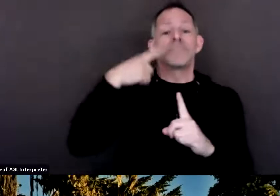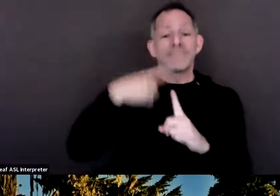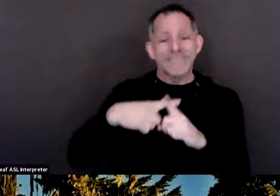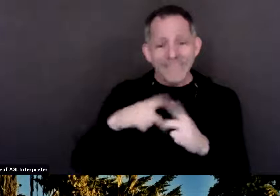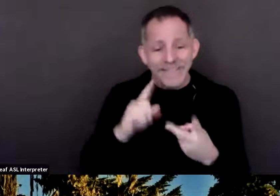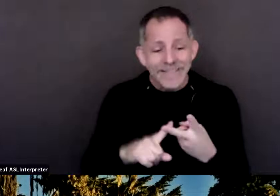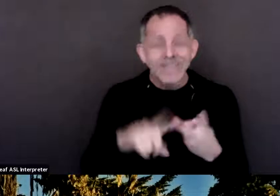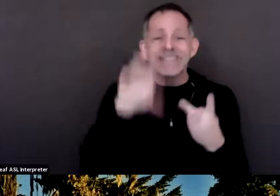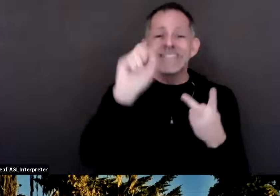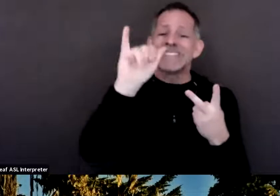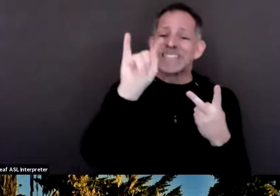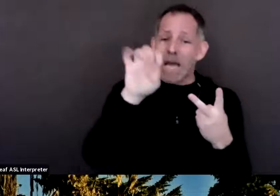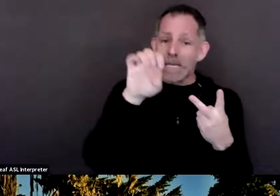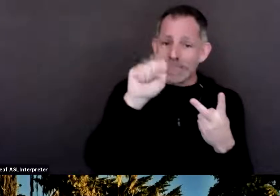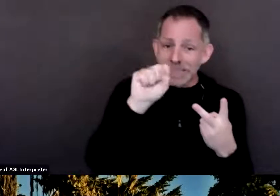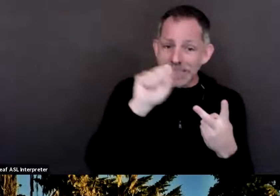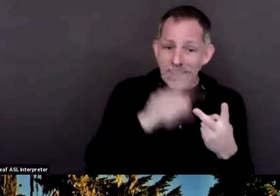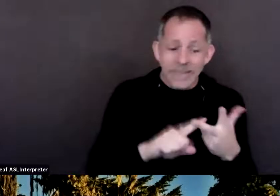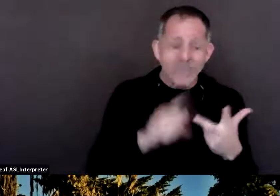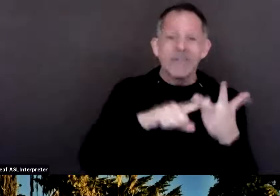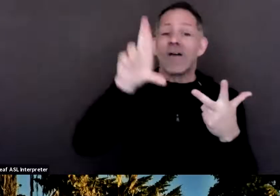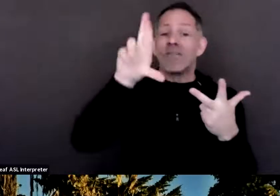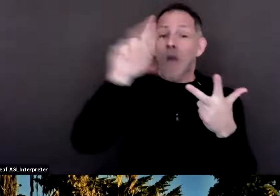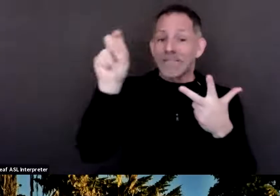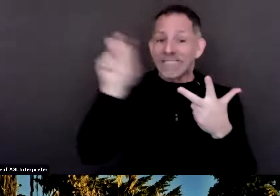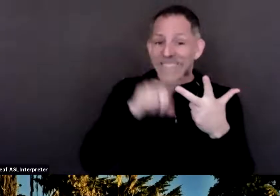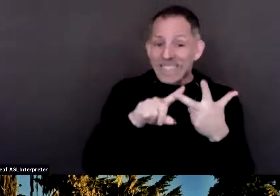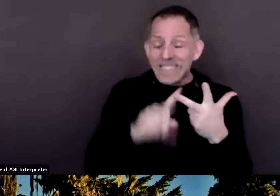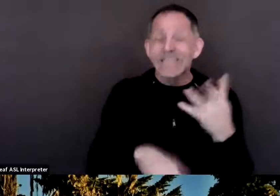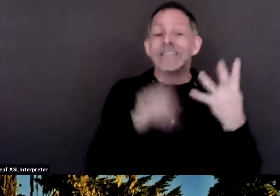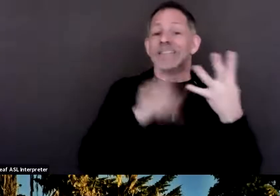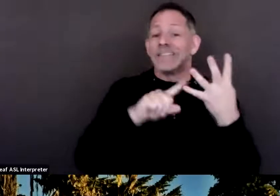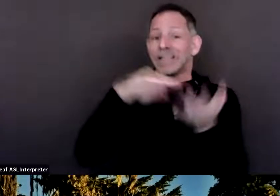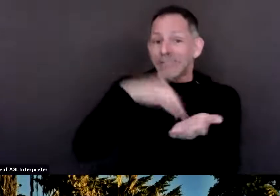smaller clinics, and then of course what goes to our mass vaccination sites.